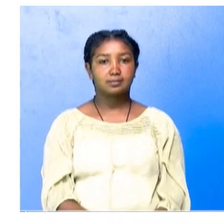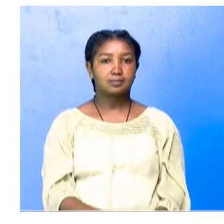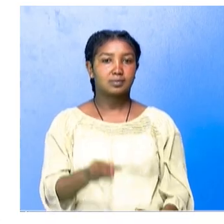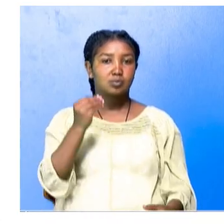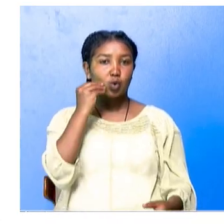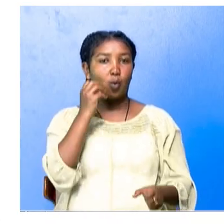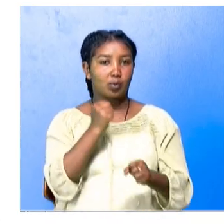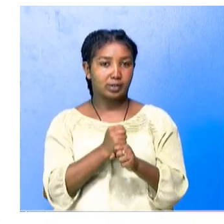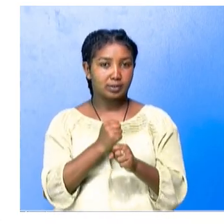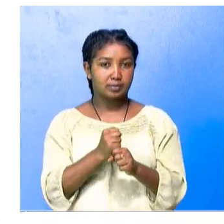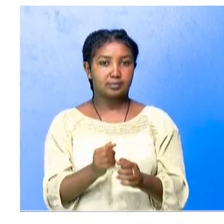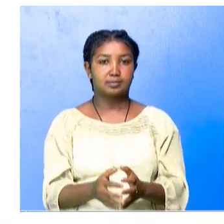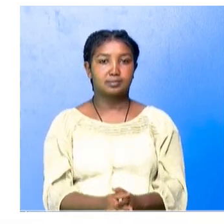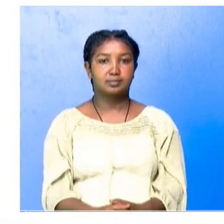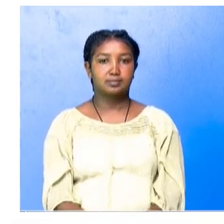Homework.